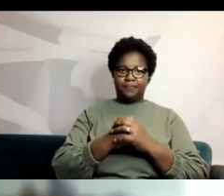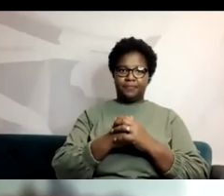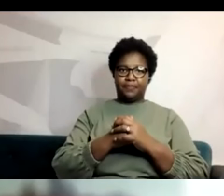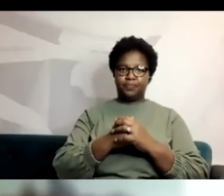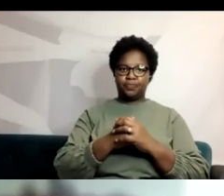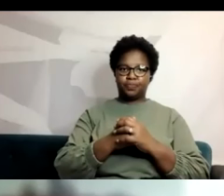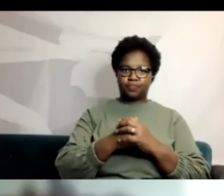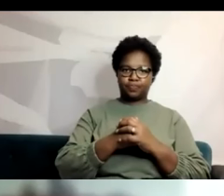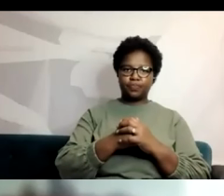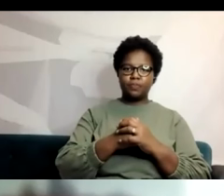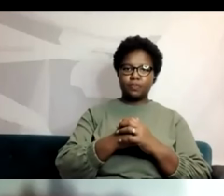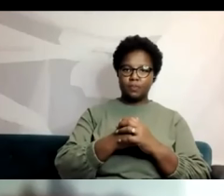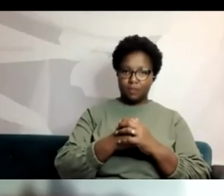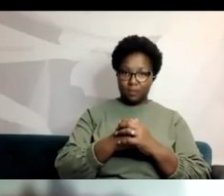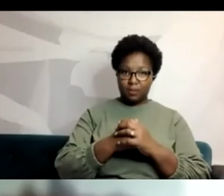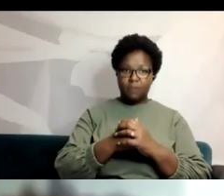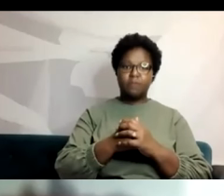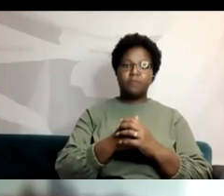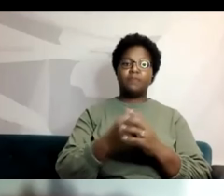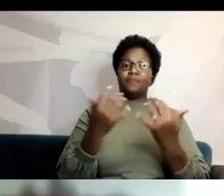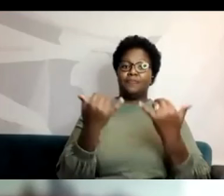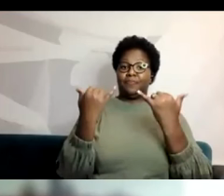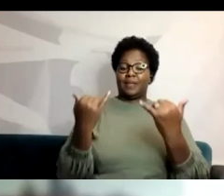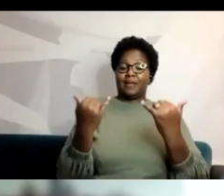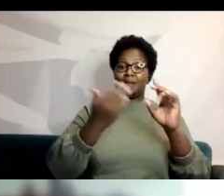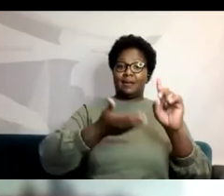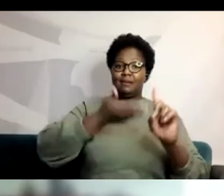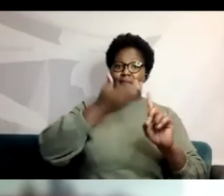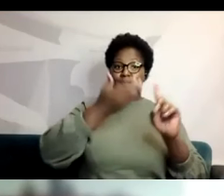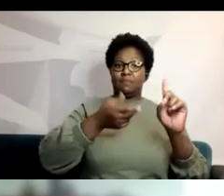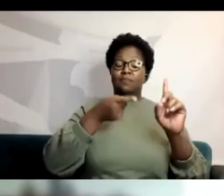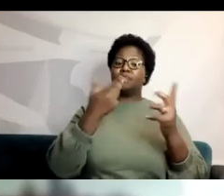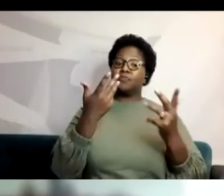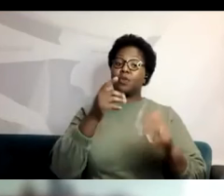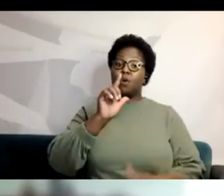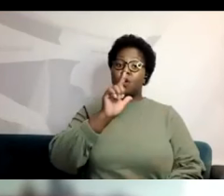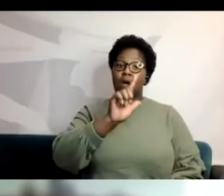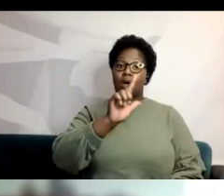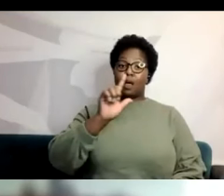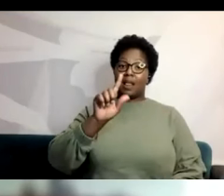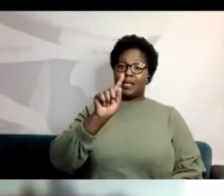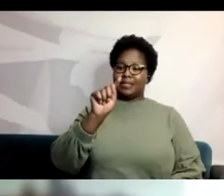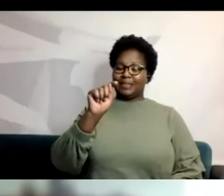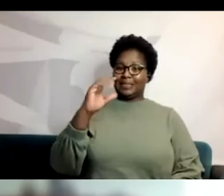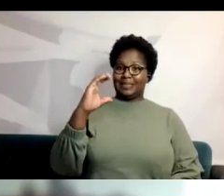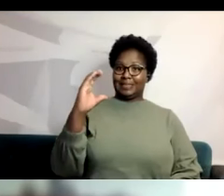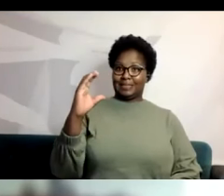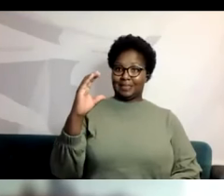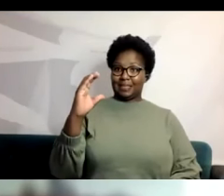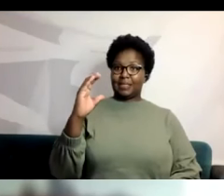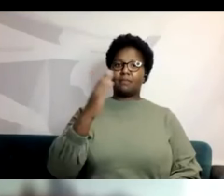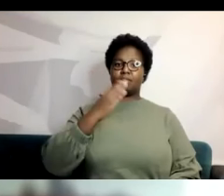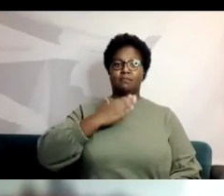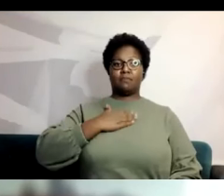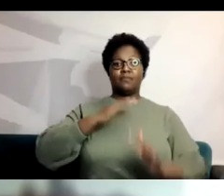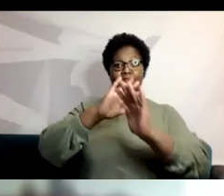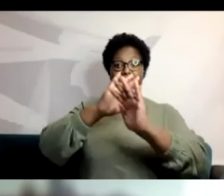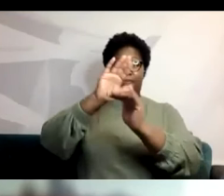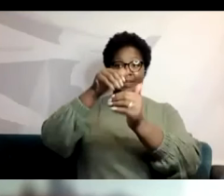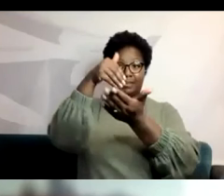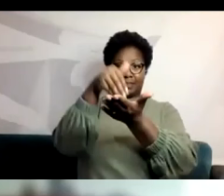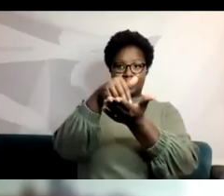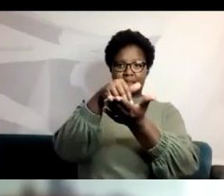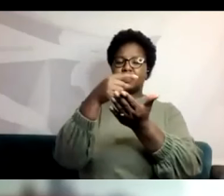Okay, so our Laura Long Technology Center is actually open for visitors if